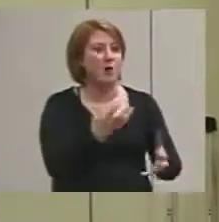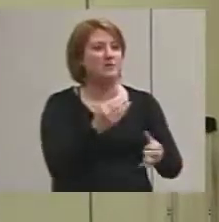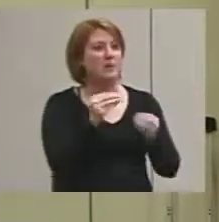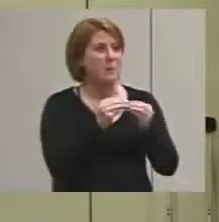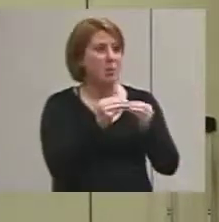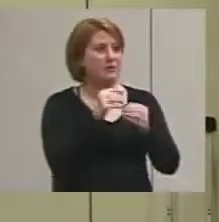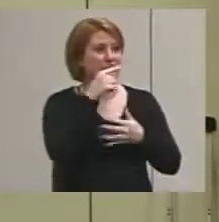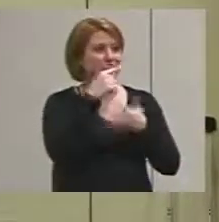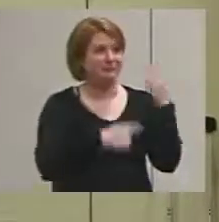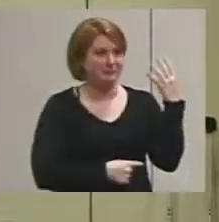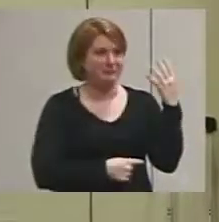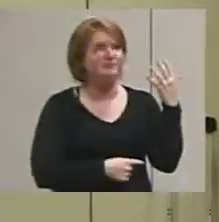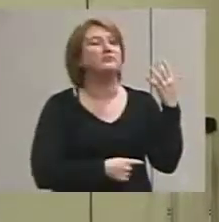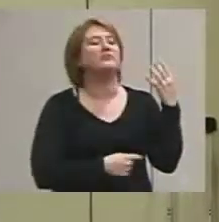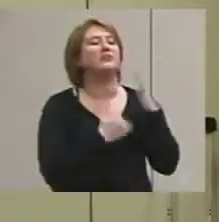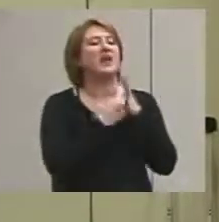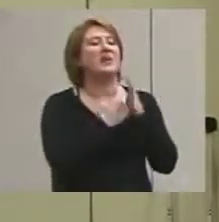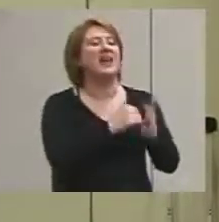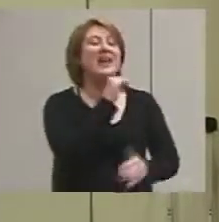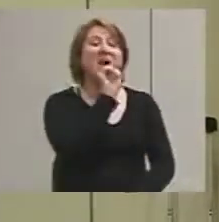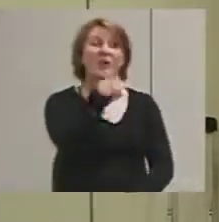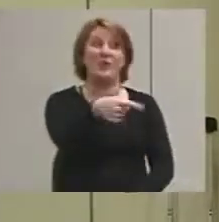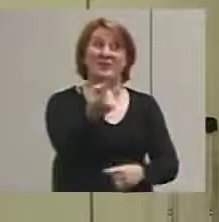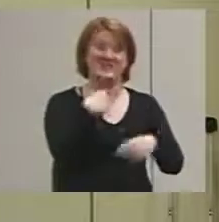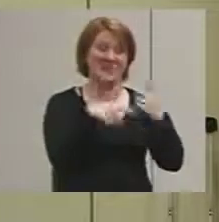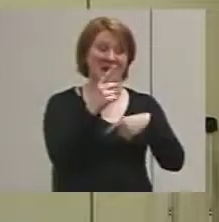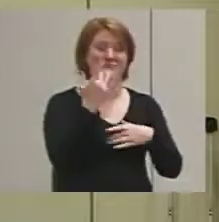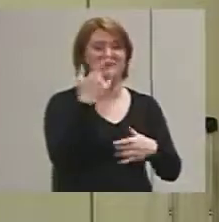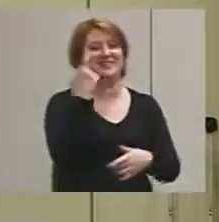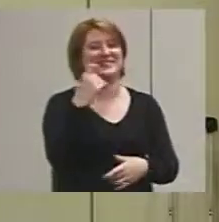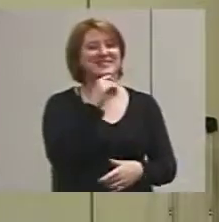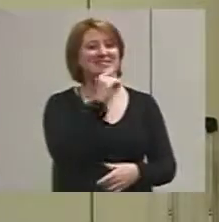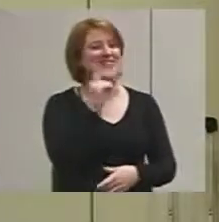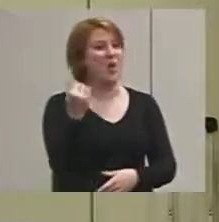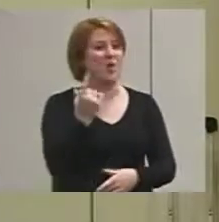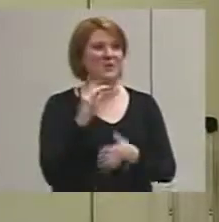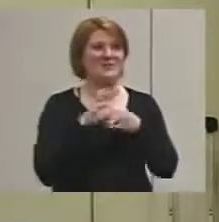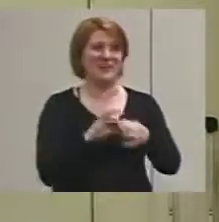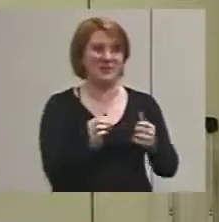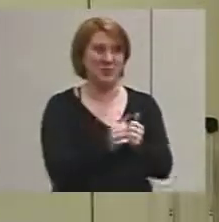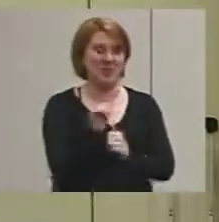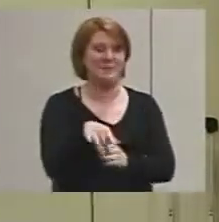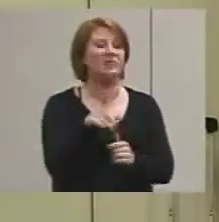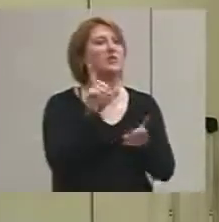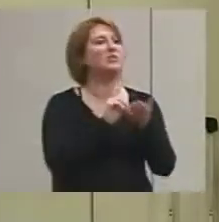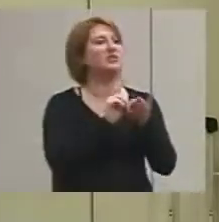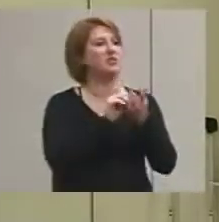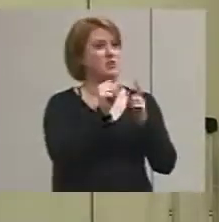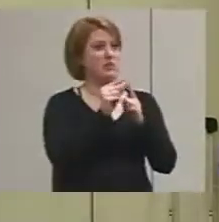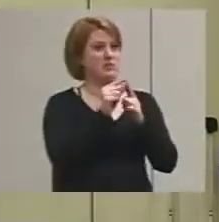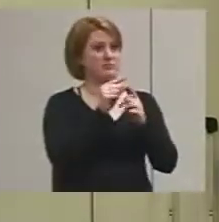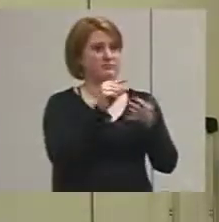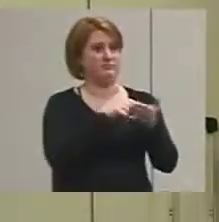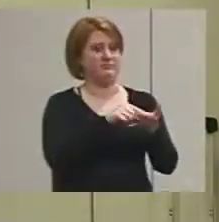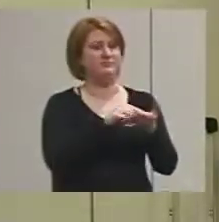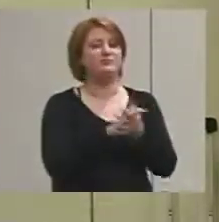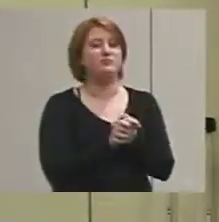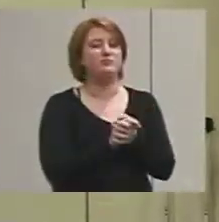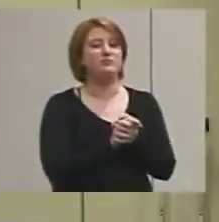cues to give him not just the sign, which he doesn't connect with as much as the printed word. We've made social stories